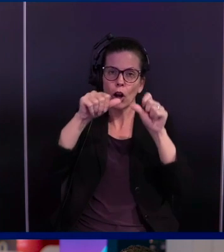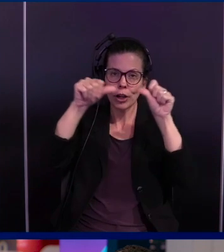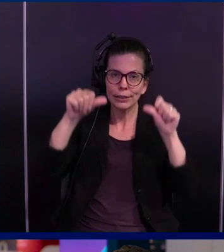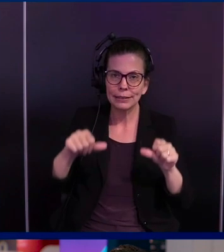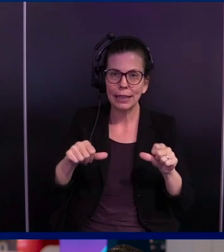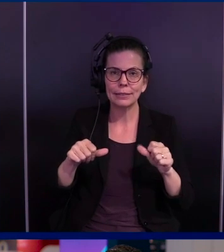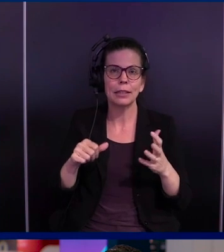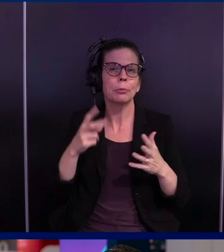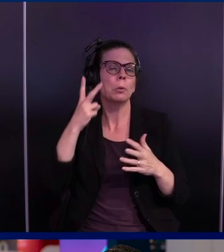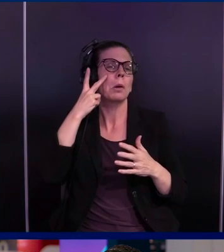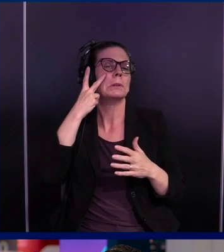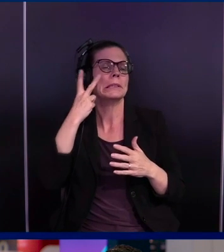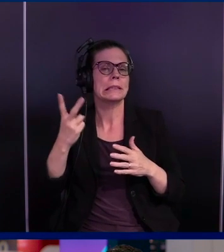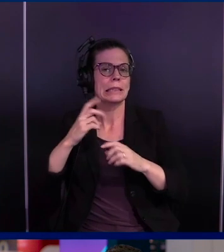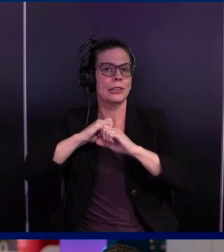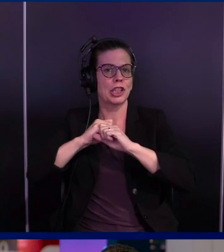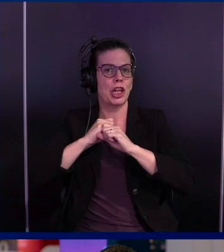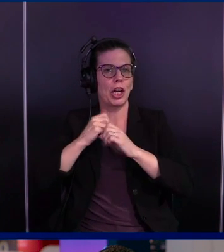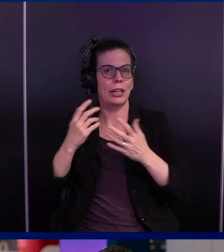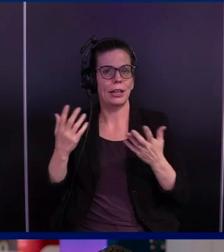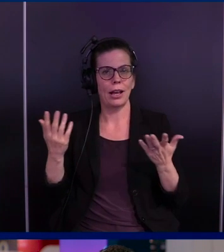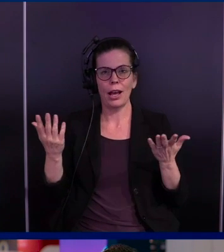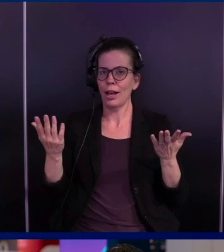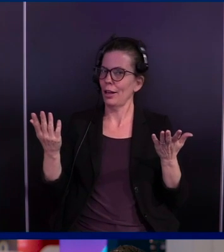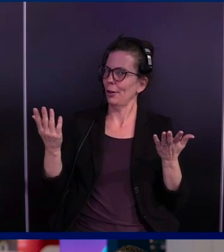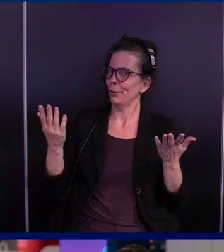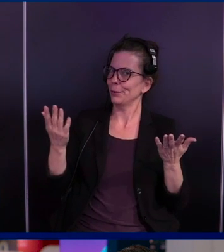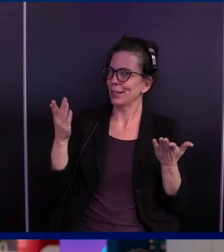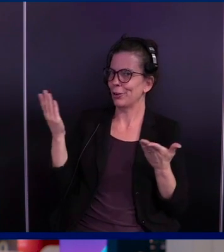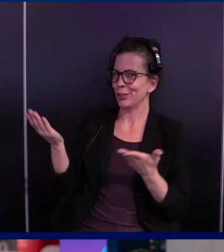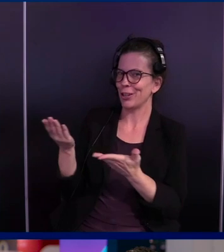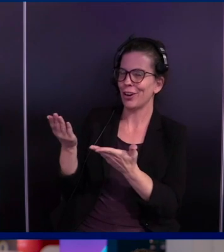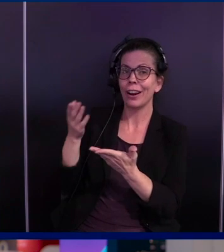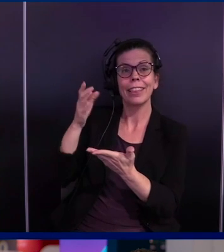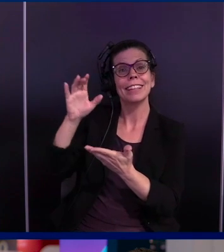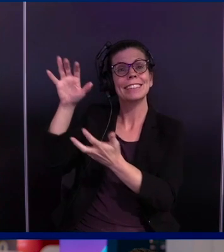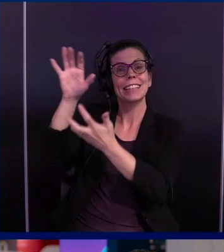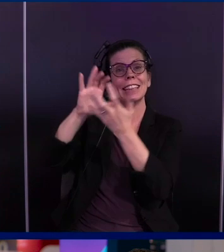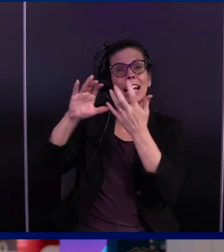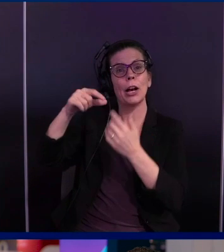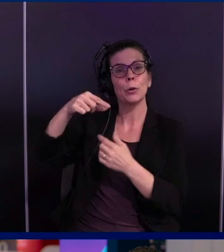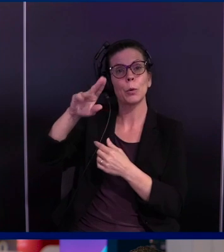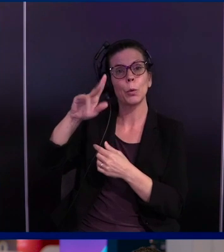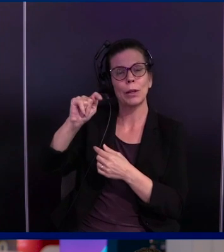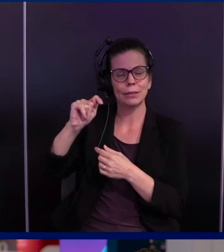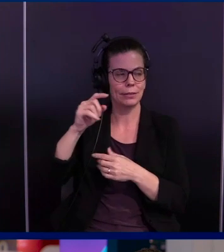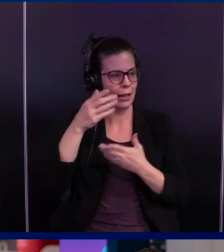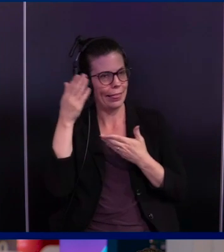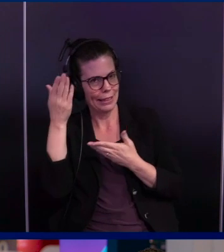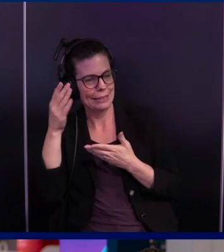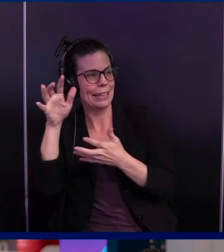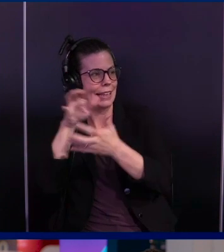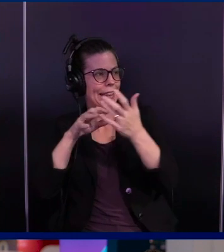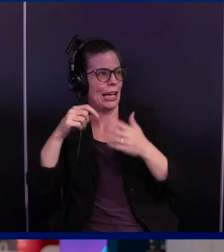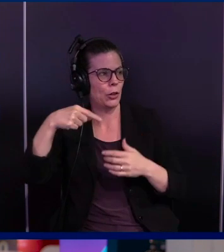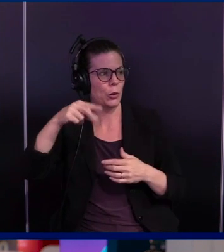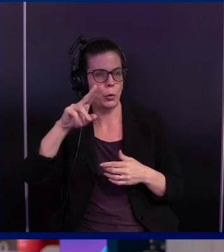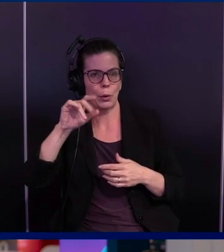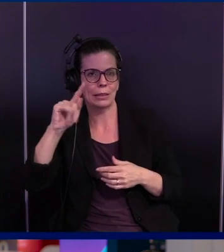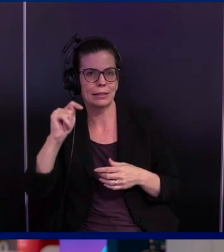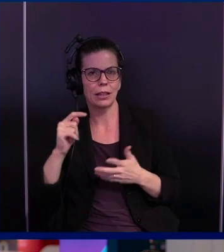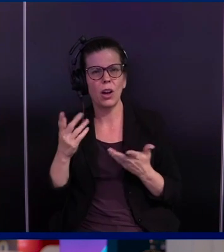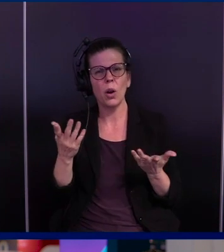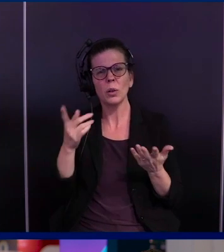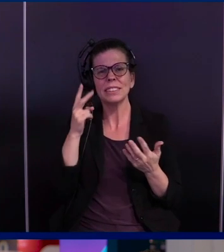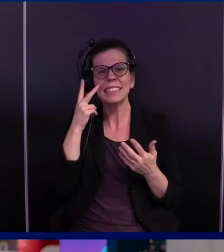let's see security. Oh, What? here we are. What? Yeah. This is Cloud Quest. This is Cloud Quest. So now oh, look at that.